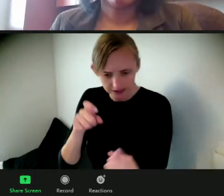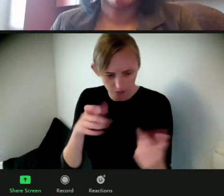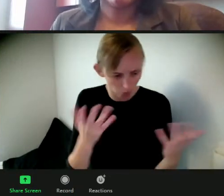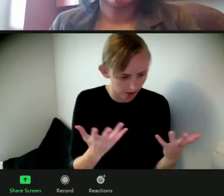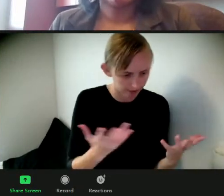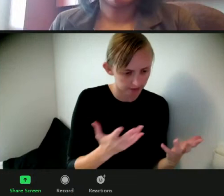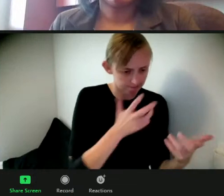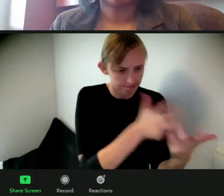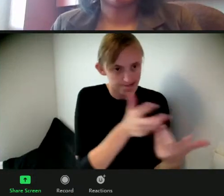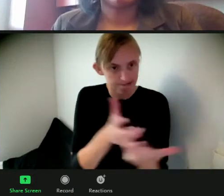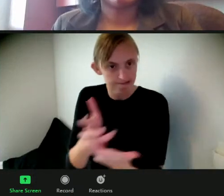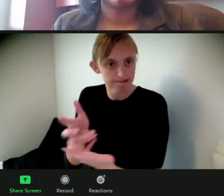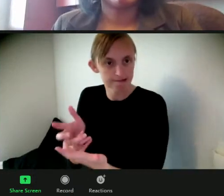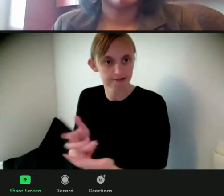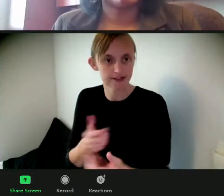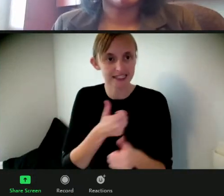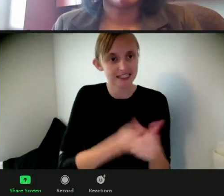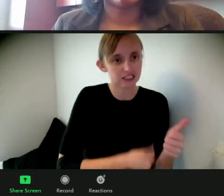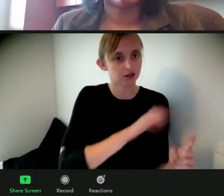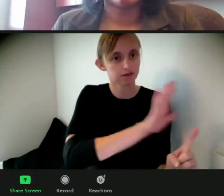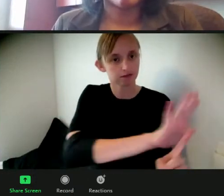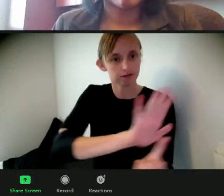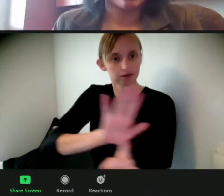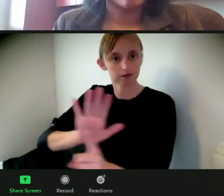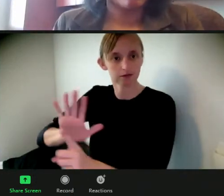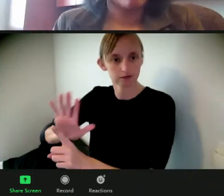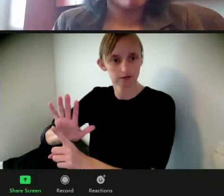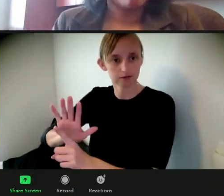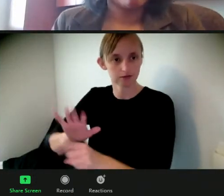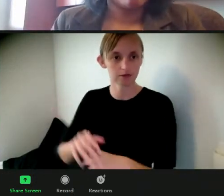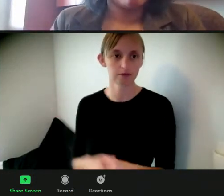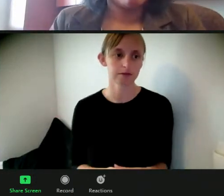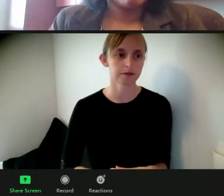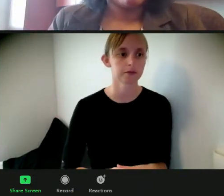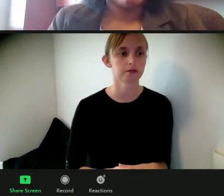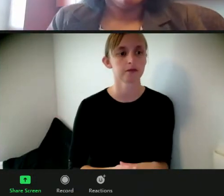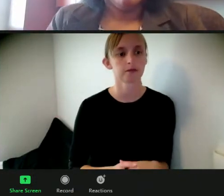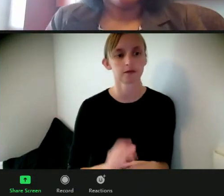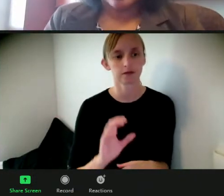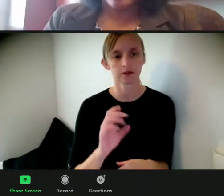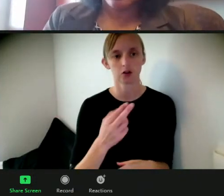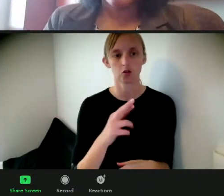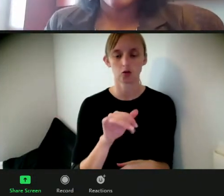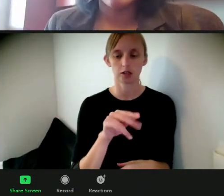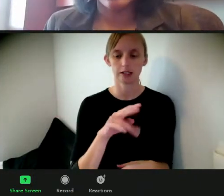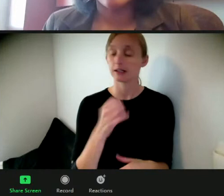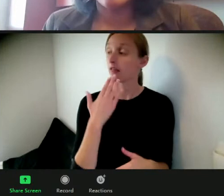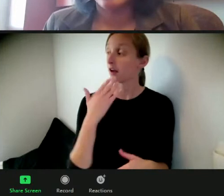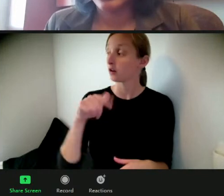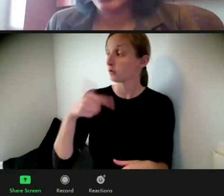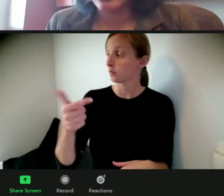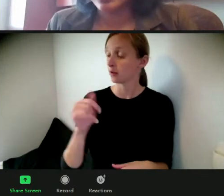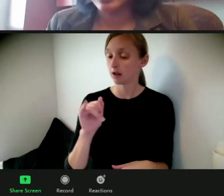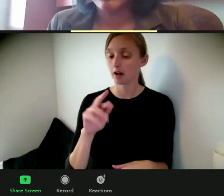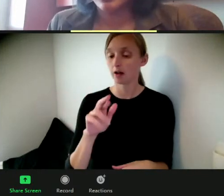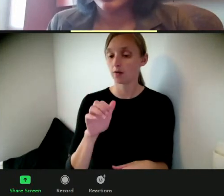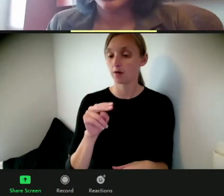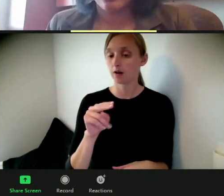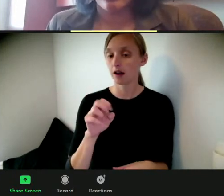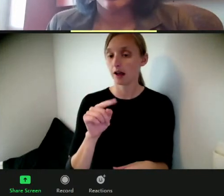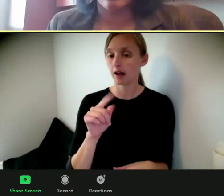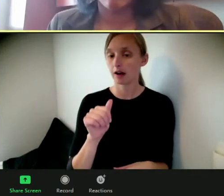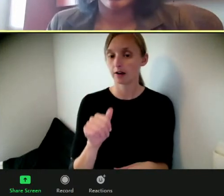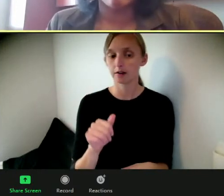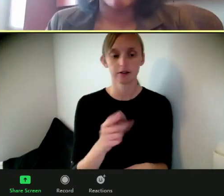individual way. Great, thank you. Renetta? Yes, and I see that our team